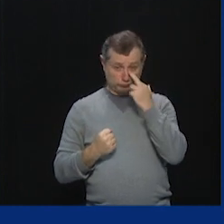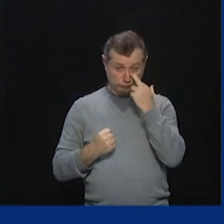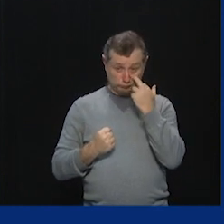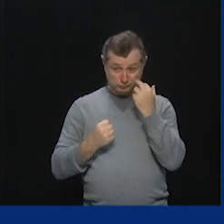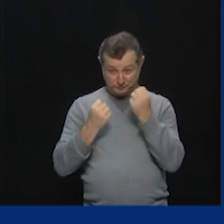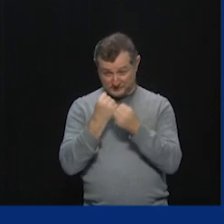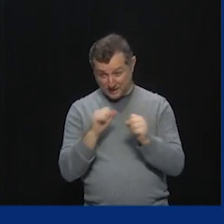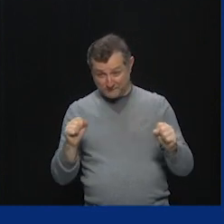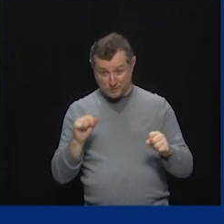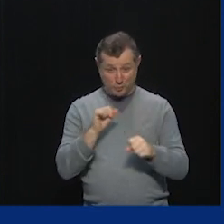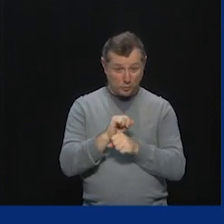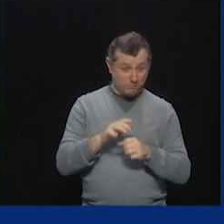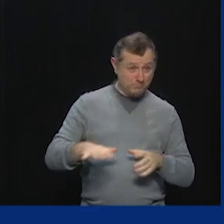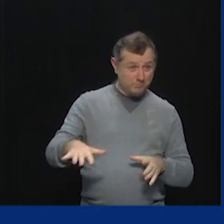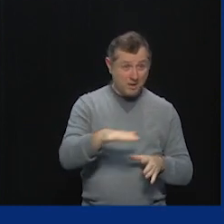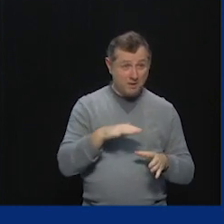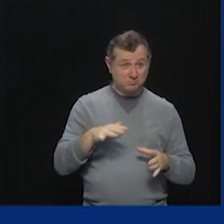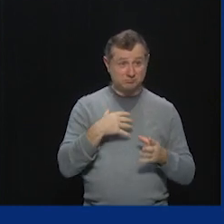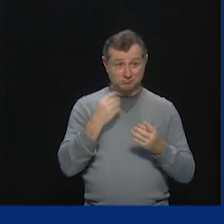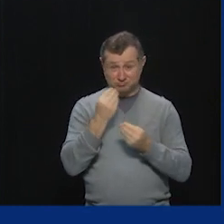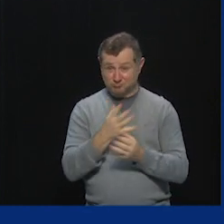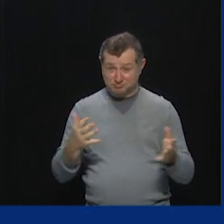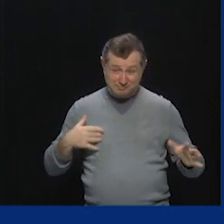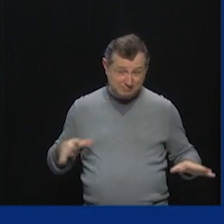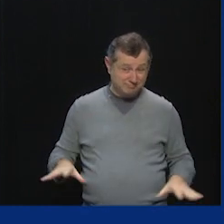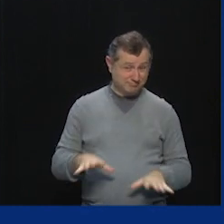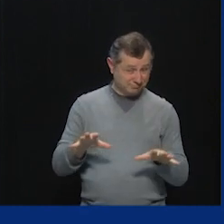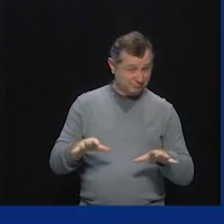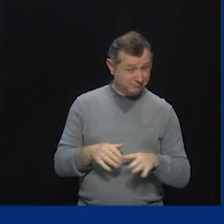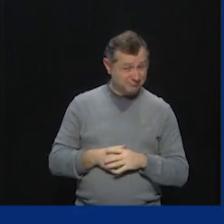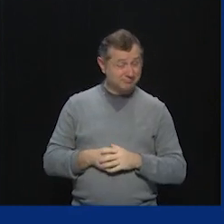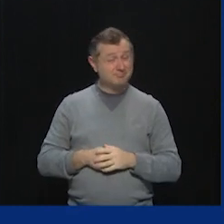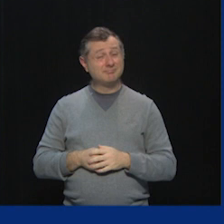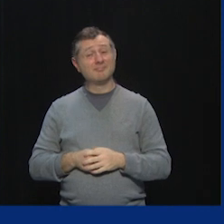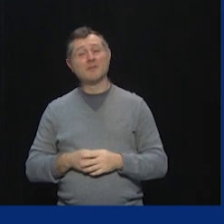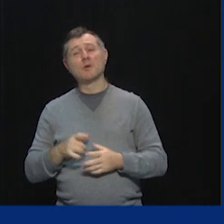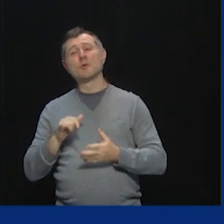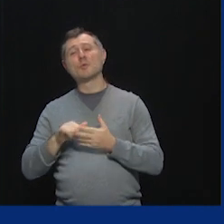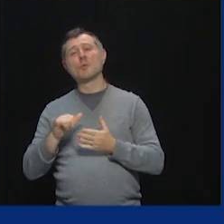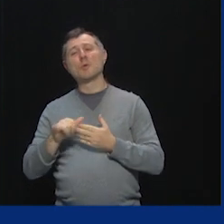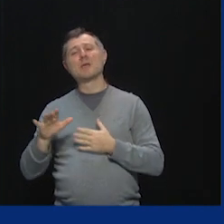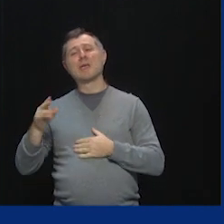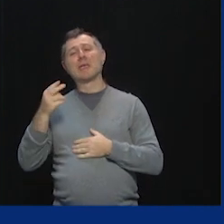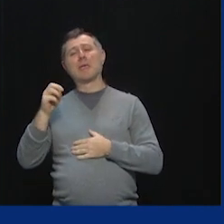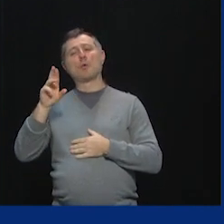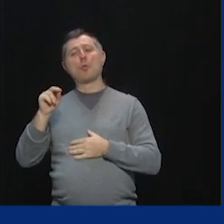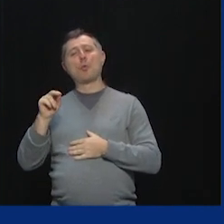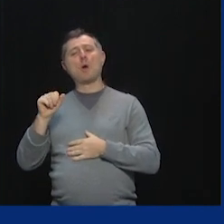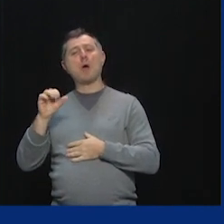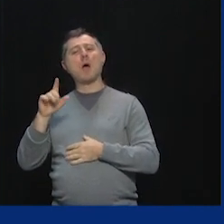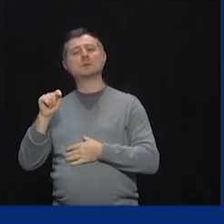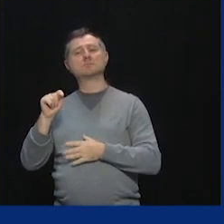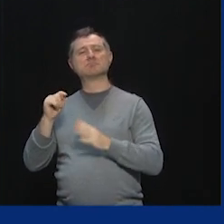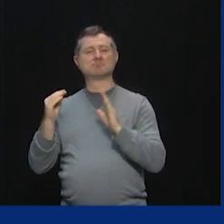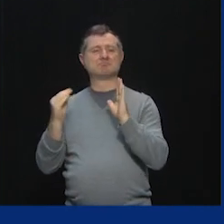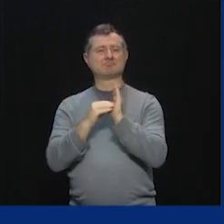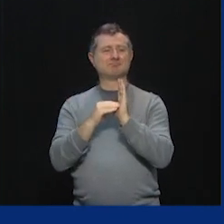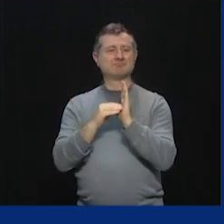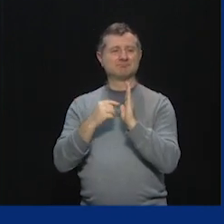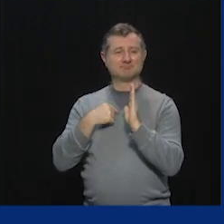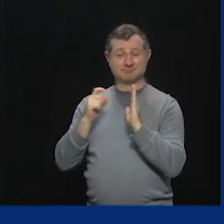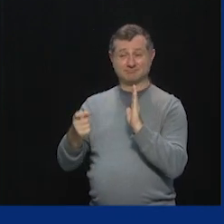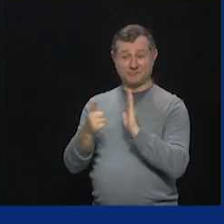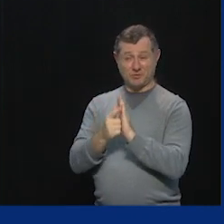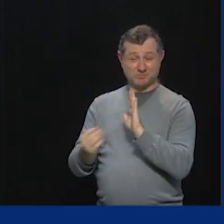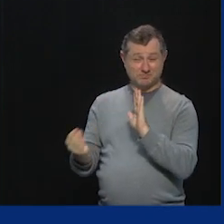Act. And I want to make sure that this is explained, that people understand how significant this is. This was signed